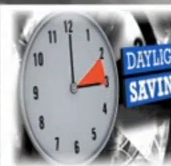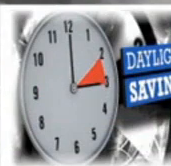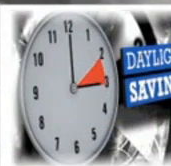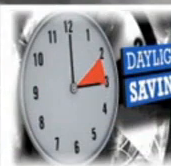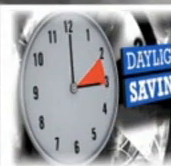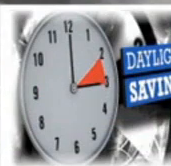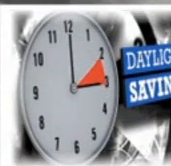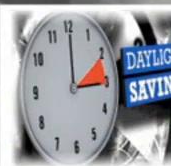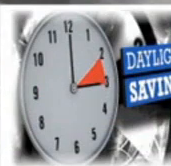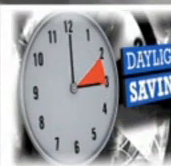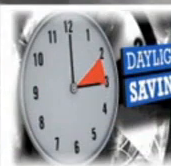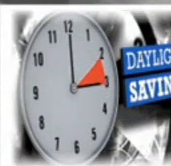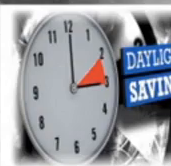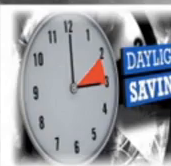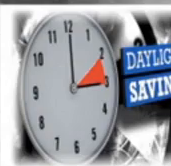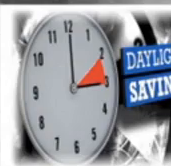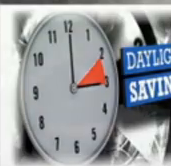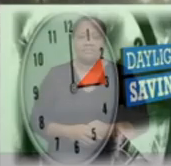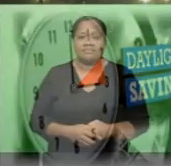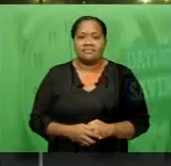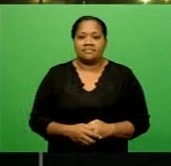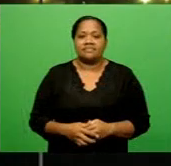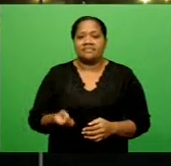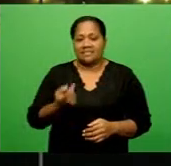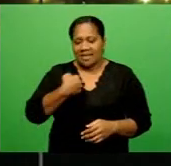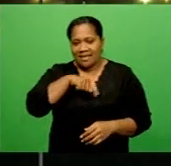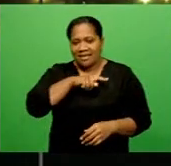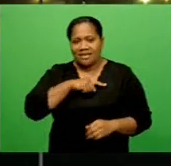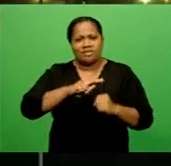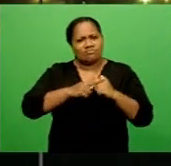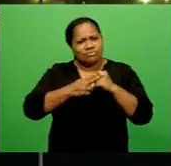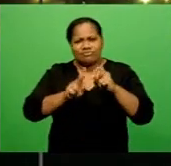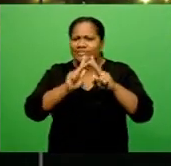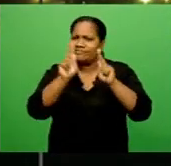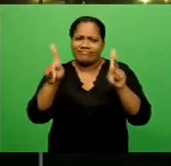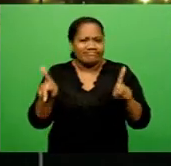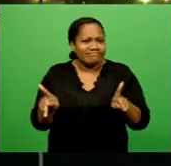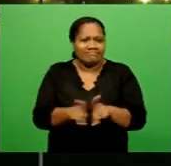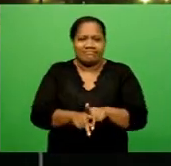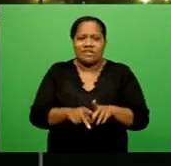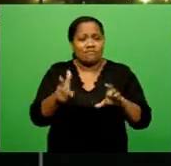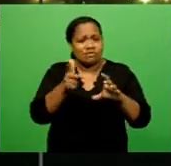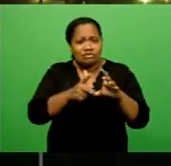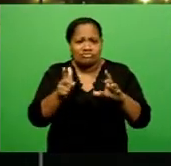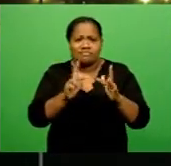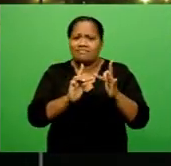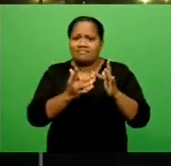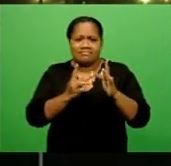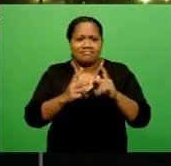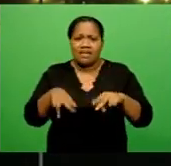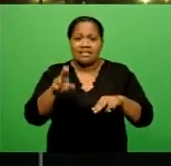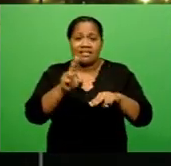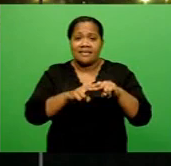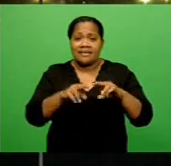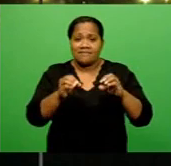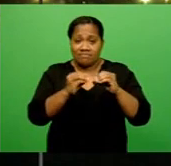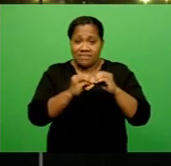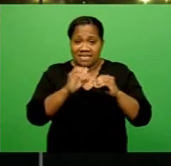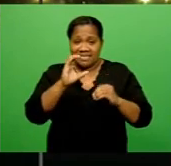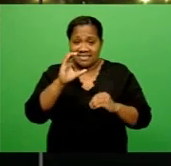FBC website to answer. You can send us newsworthy pictures and videos on email